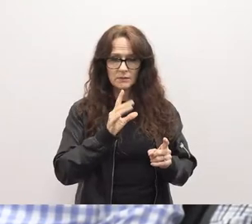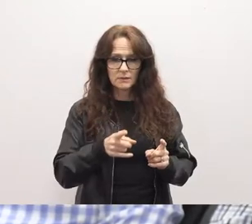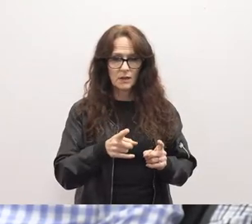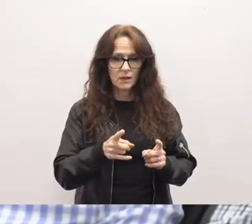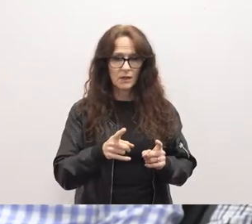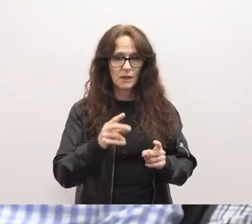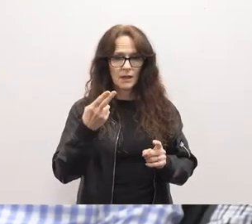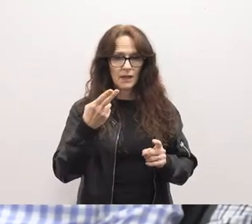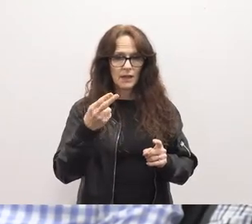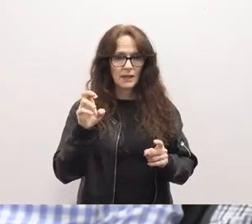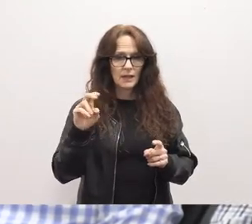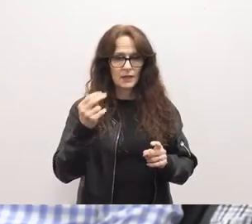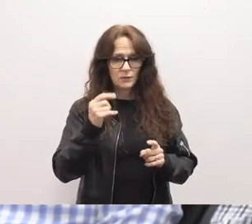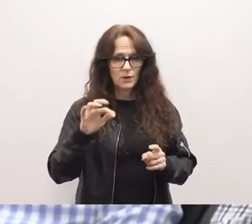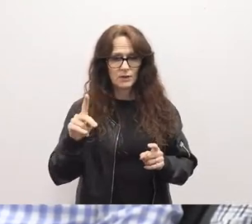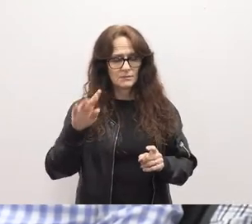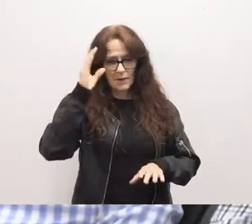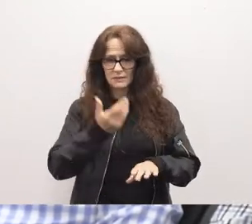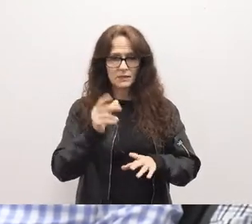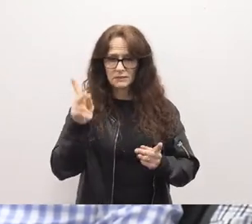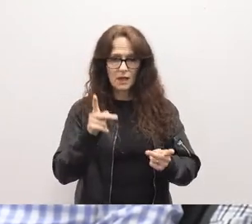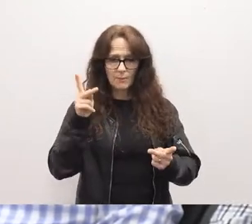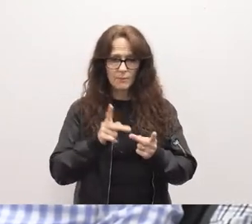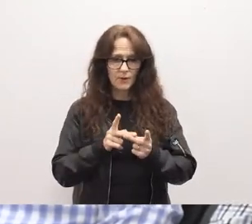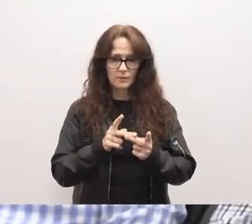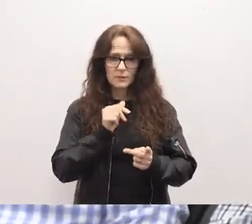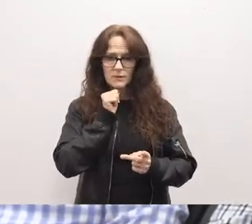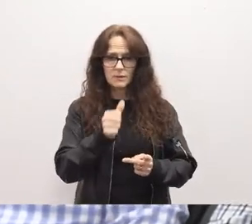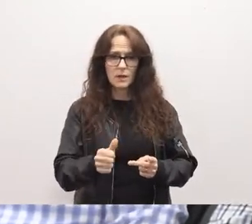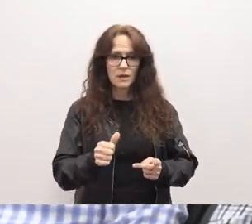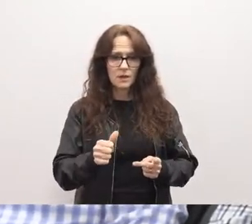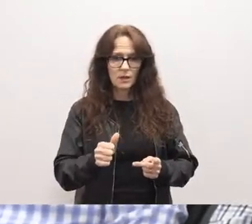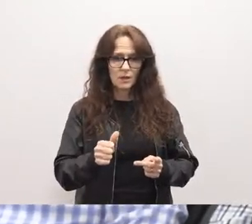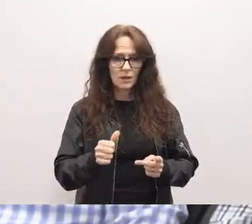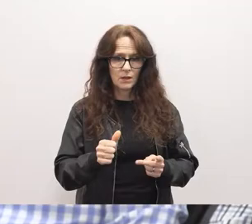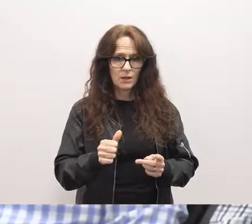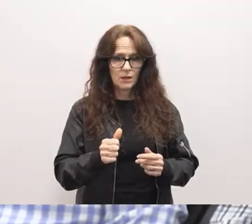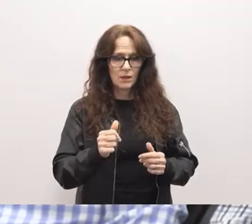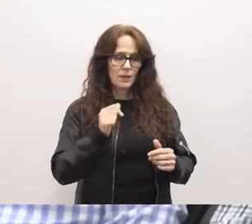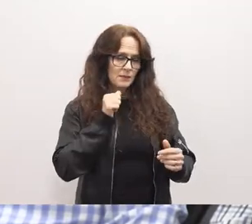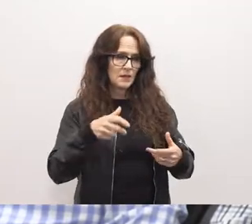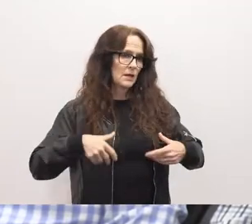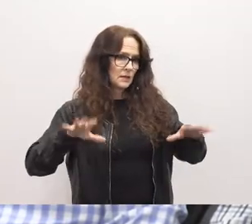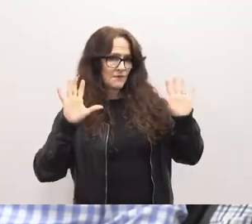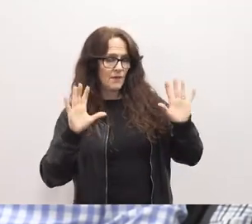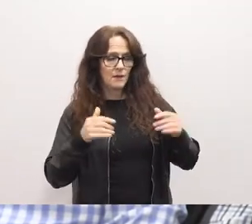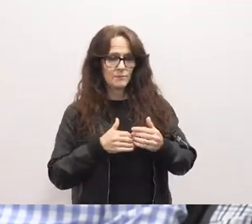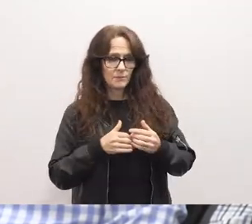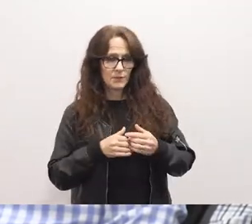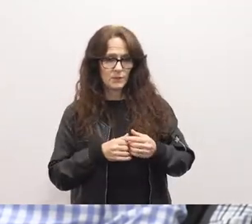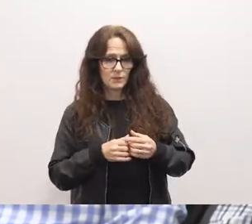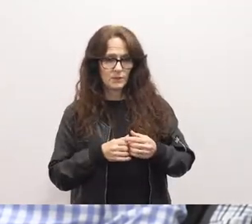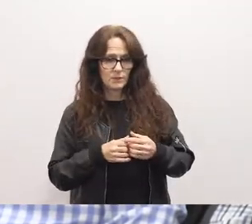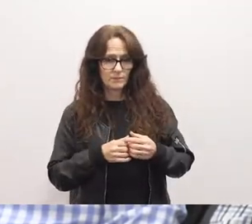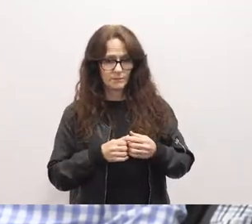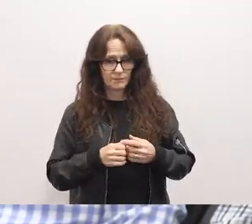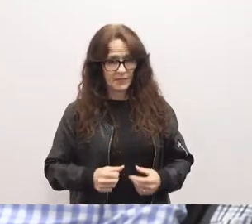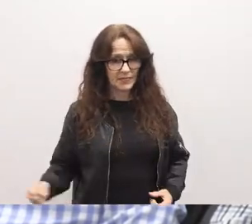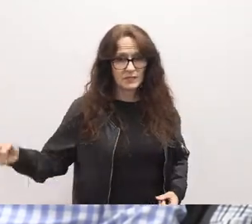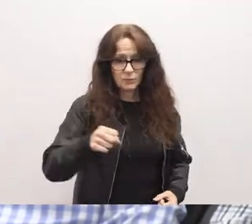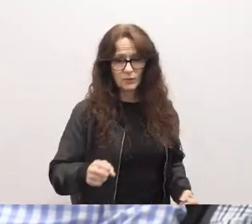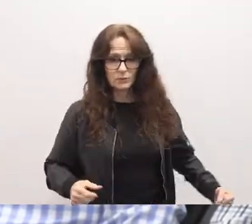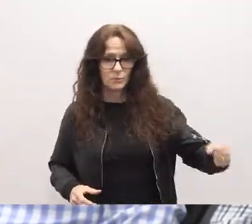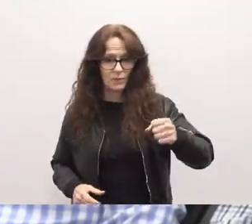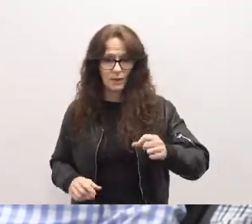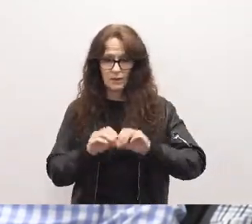talked to Mr. Hendrick. I'm not saying my son's perfect, but he's not going to low down to anybody else. I told my son, he swings, you swing back. But until